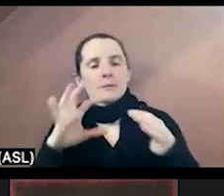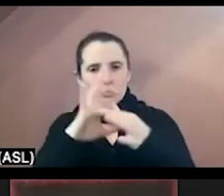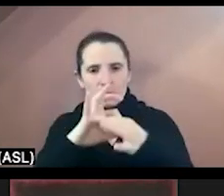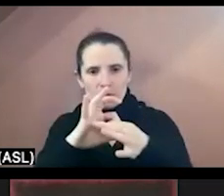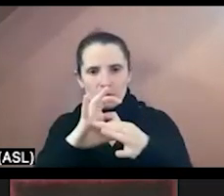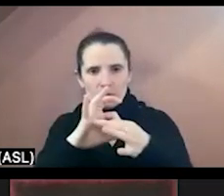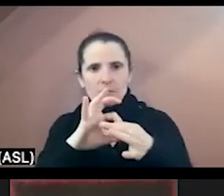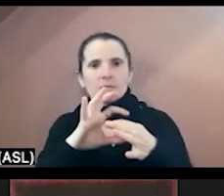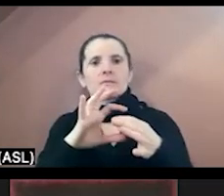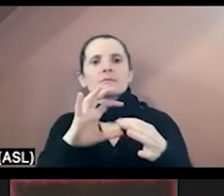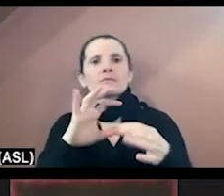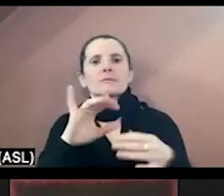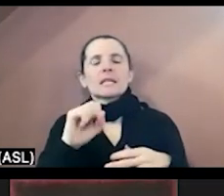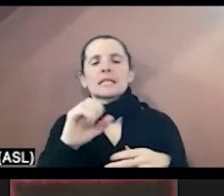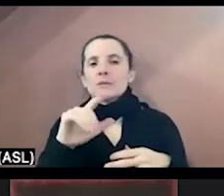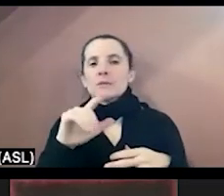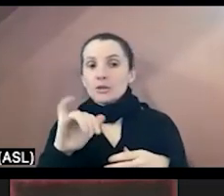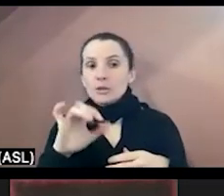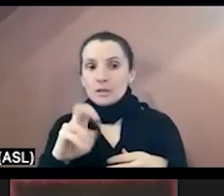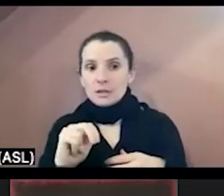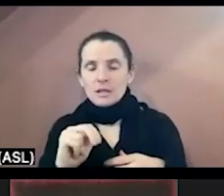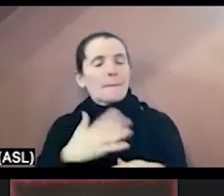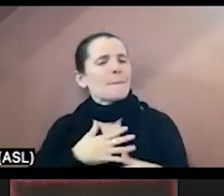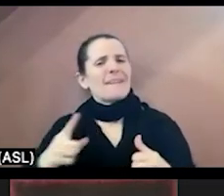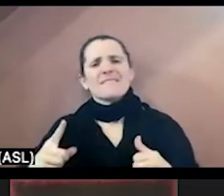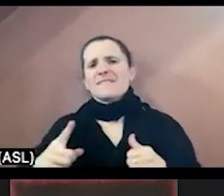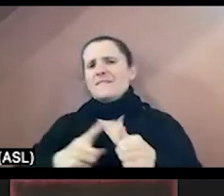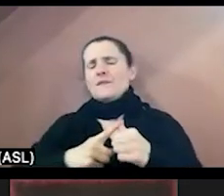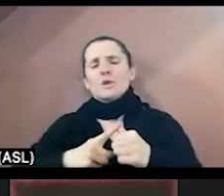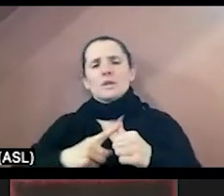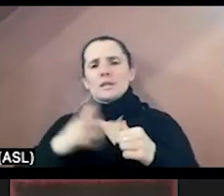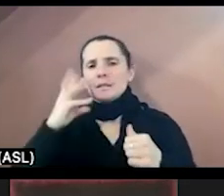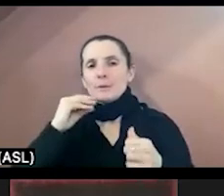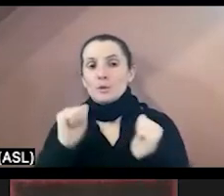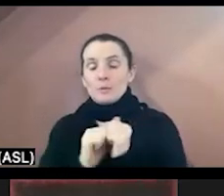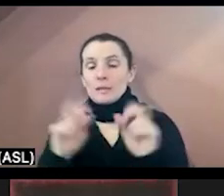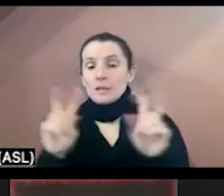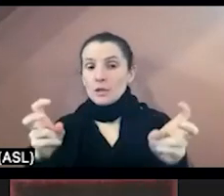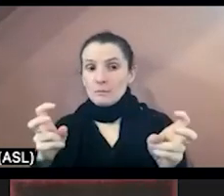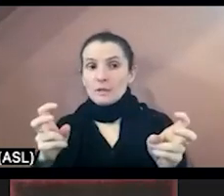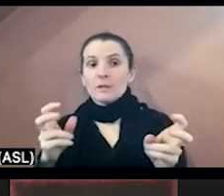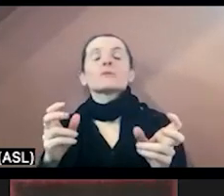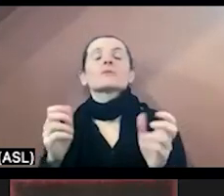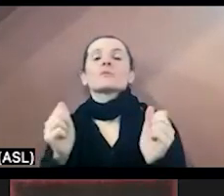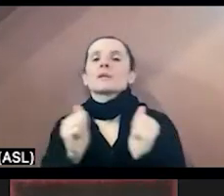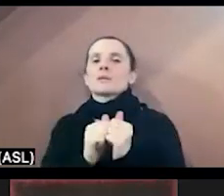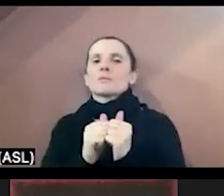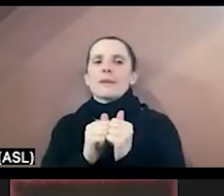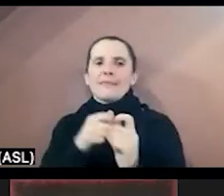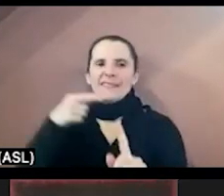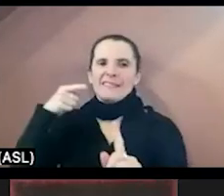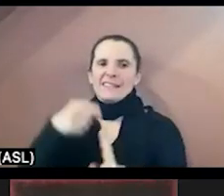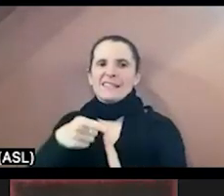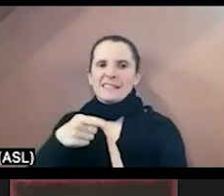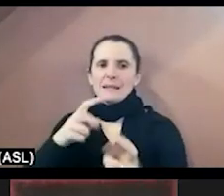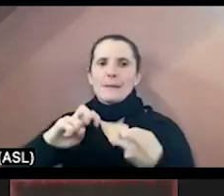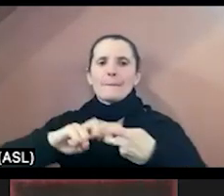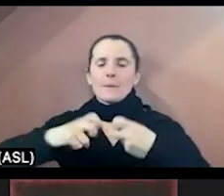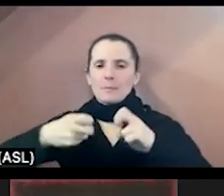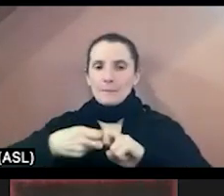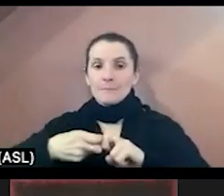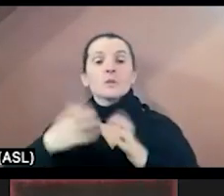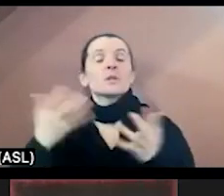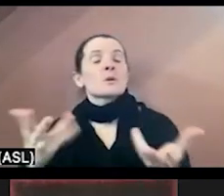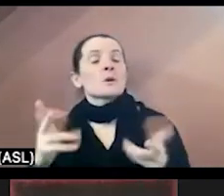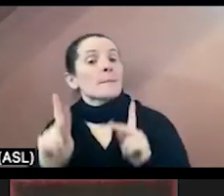with this subject was with this problem. Today, people with special needs, so not only blind people, but